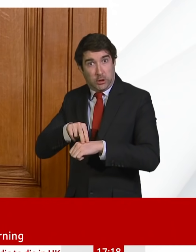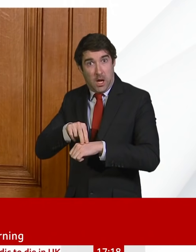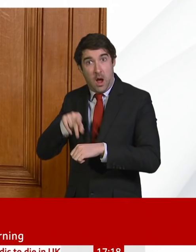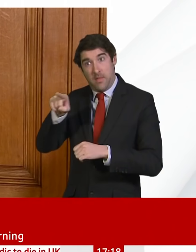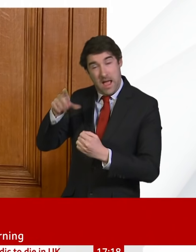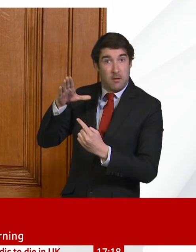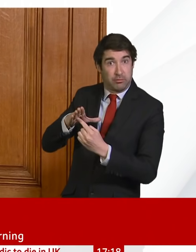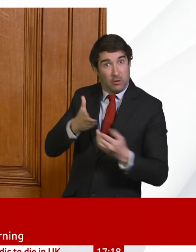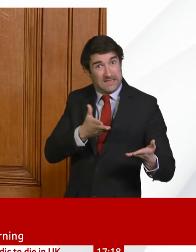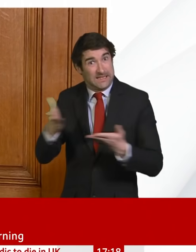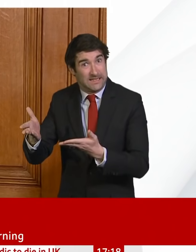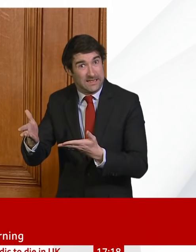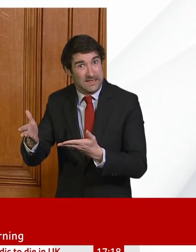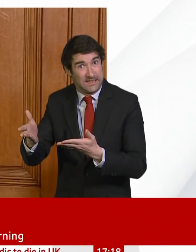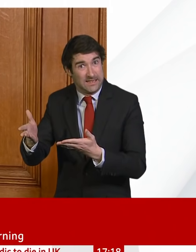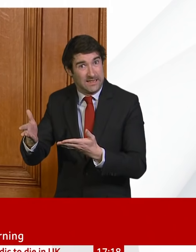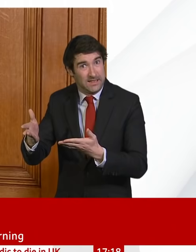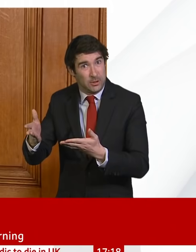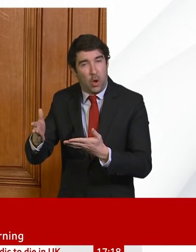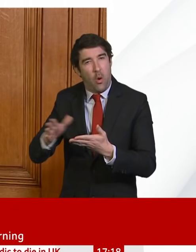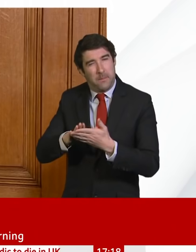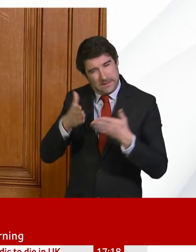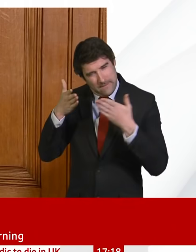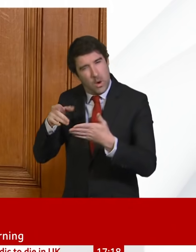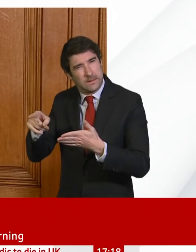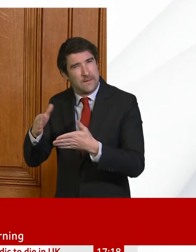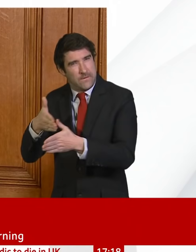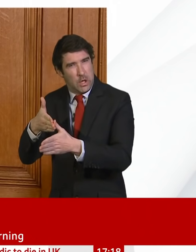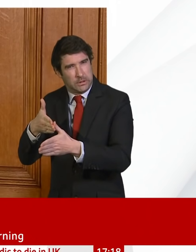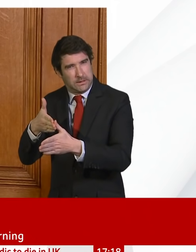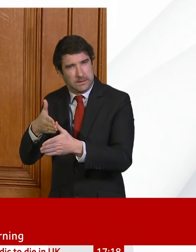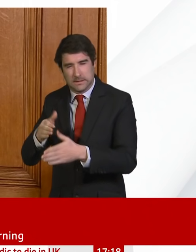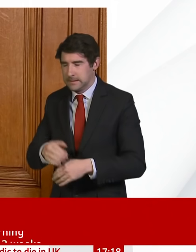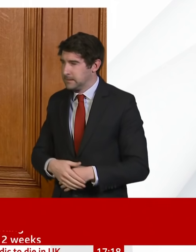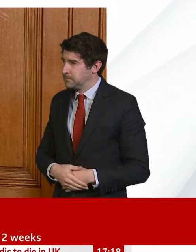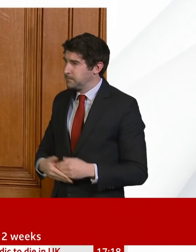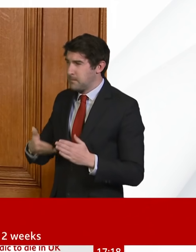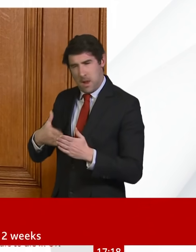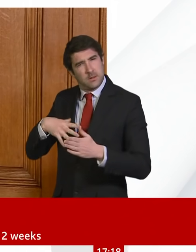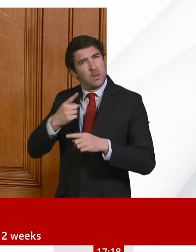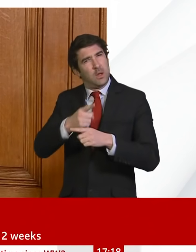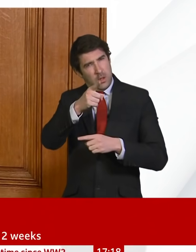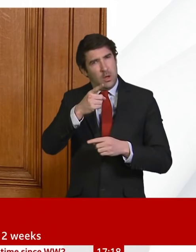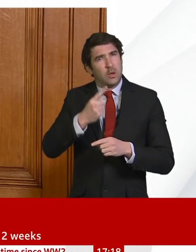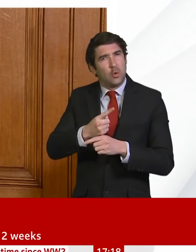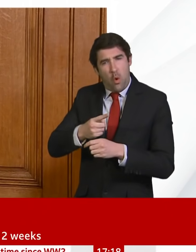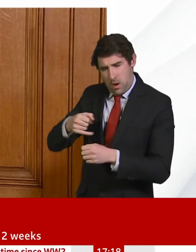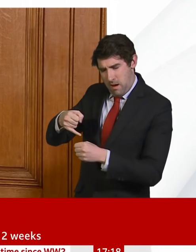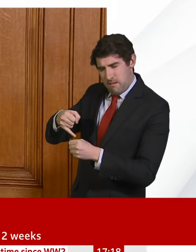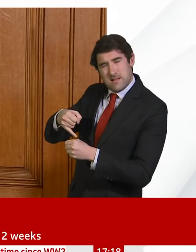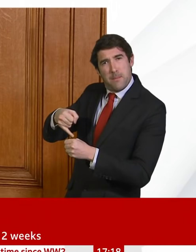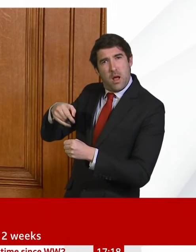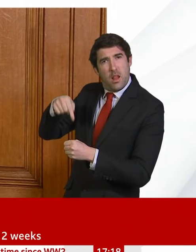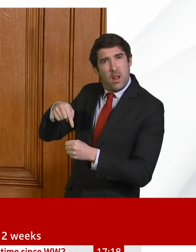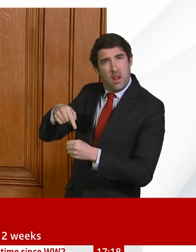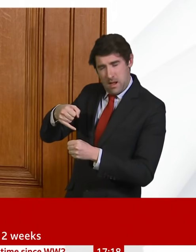While I'm speaking, do you wish me to speak about the reagents? Yes, just please. About the reagents. So the reagents are generally produced